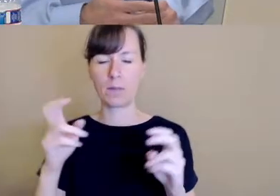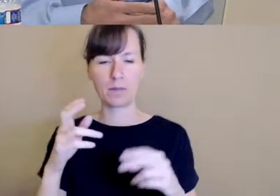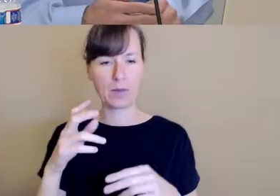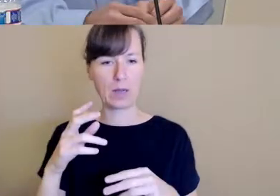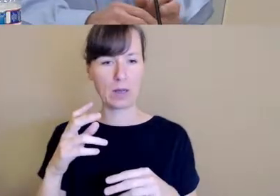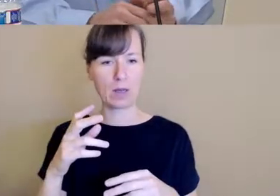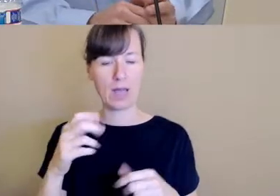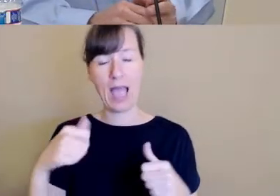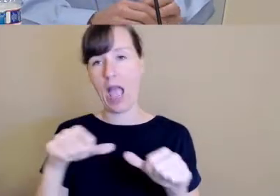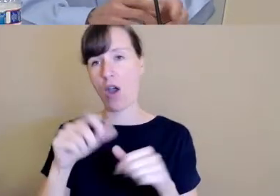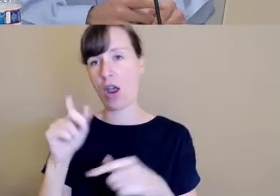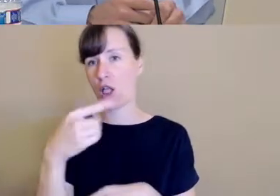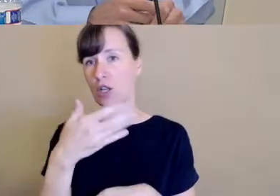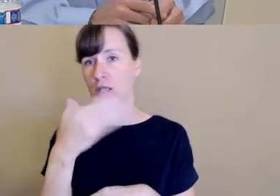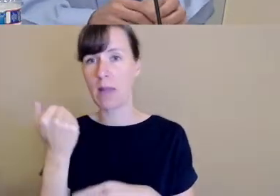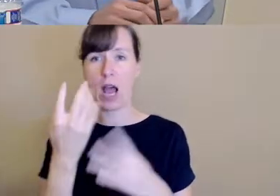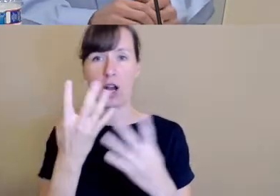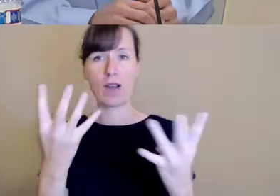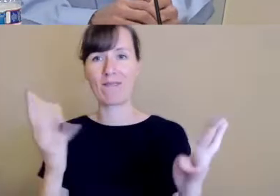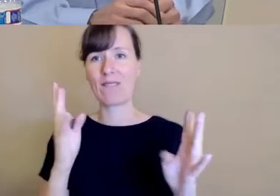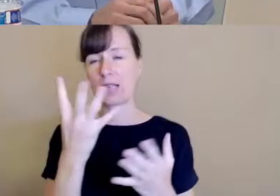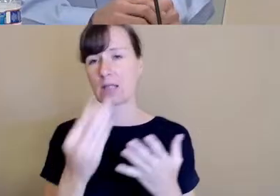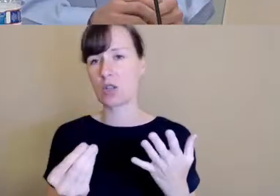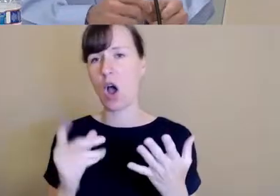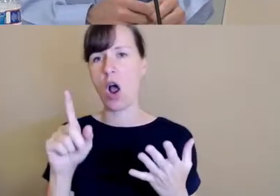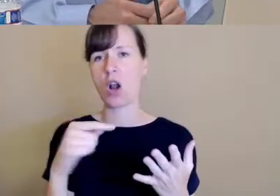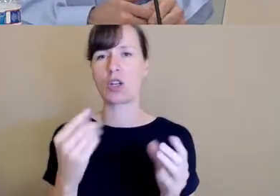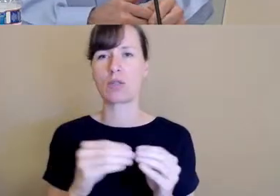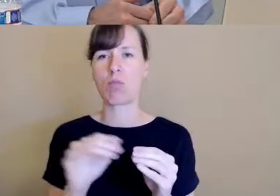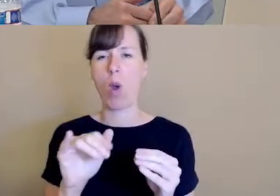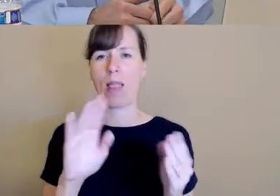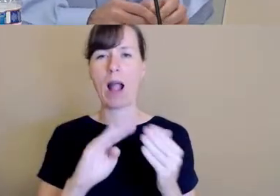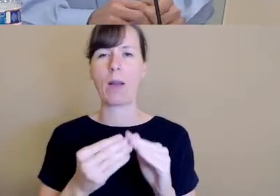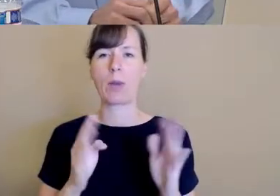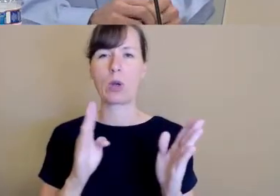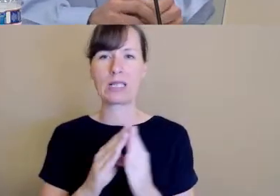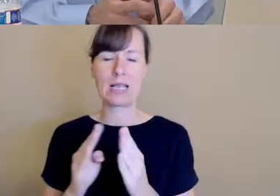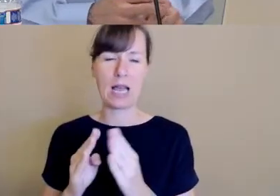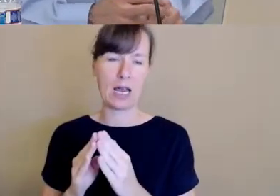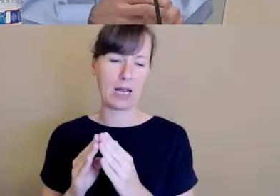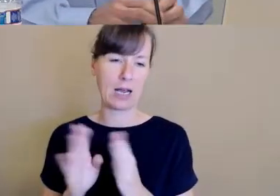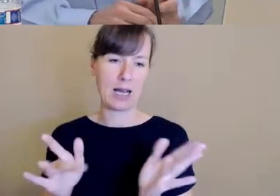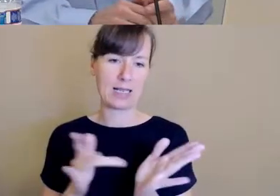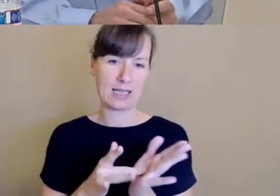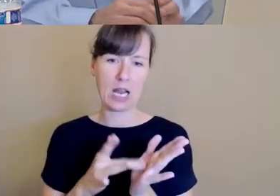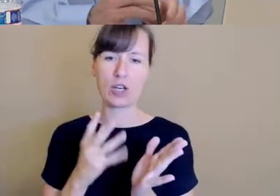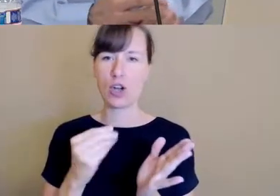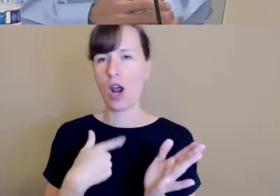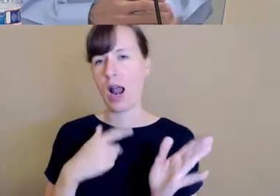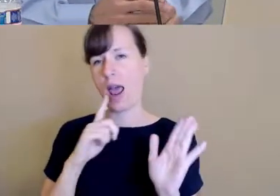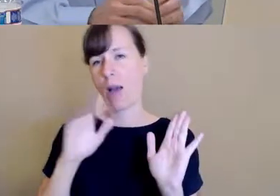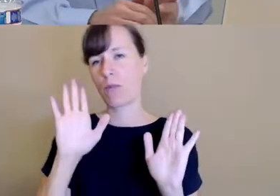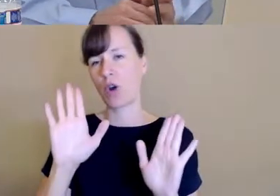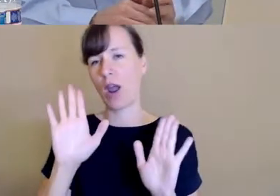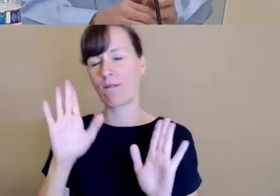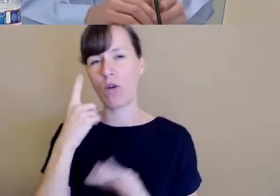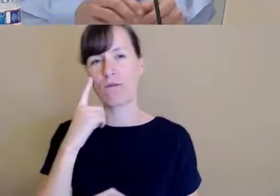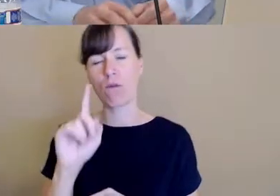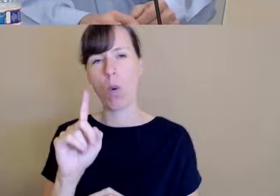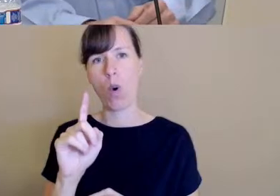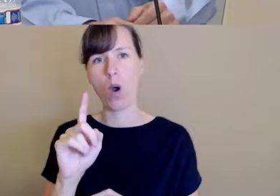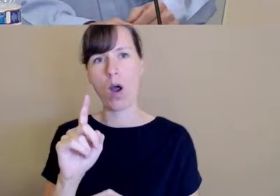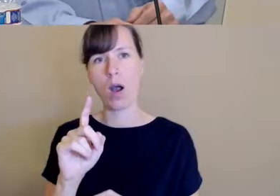is gone, so it looks more like a community center. And of course, I'm hugely grateful for the,